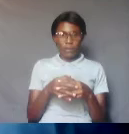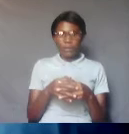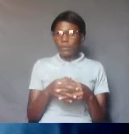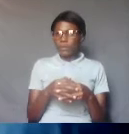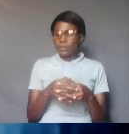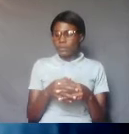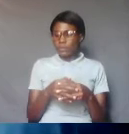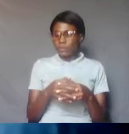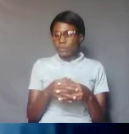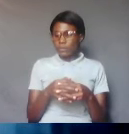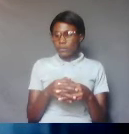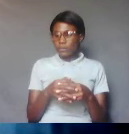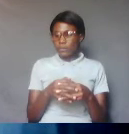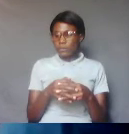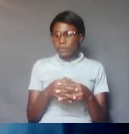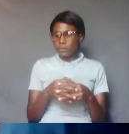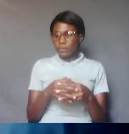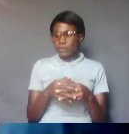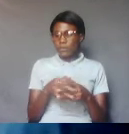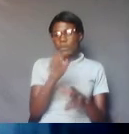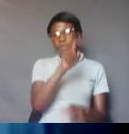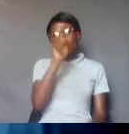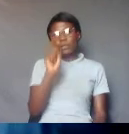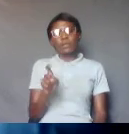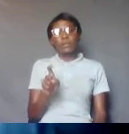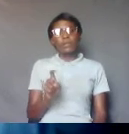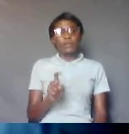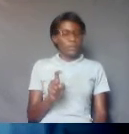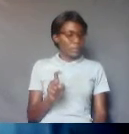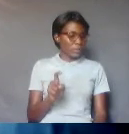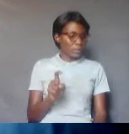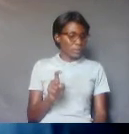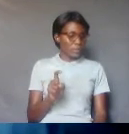of tackling is, how are people living with albinism treated in our